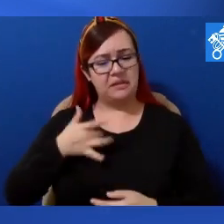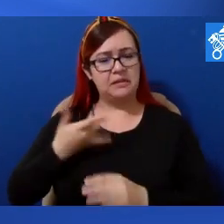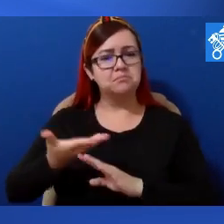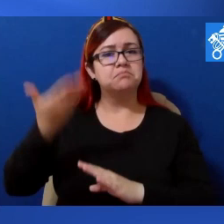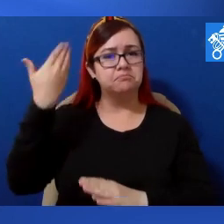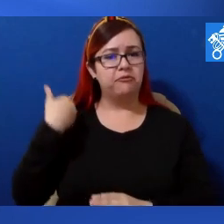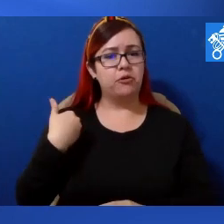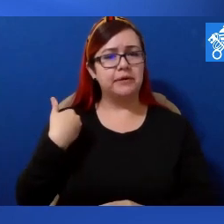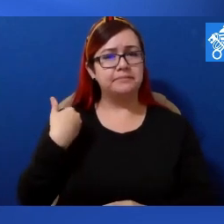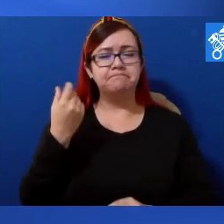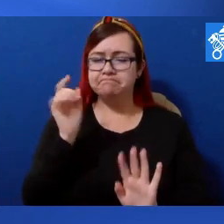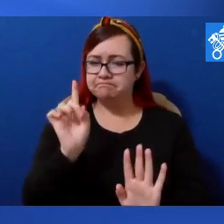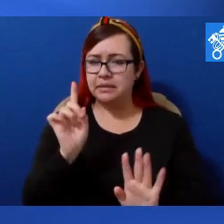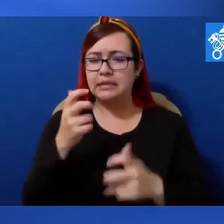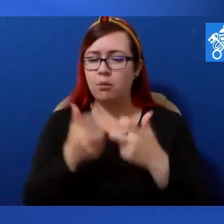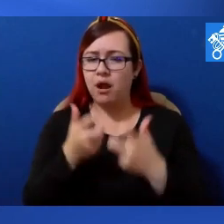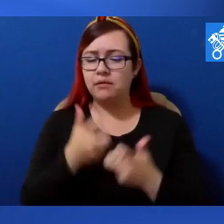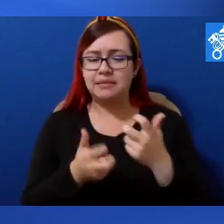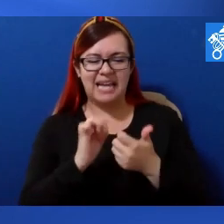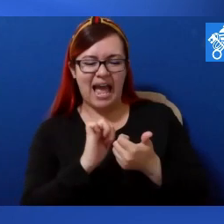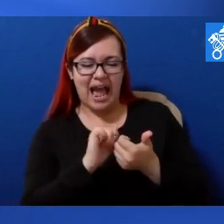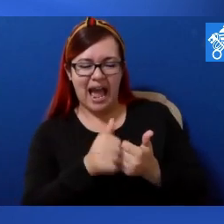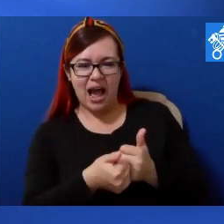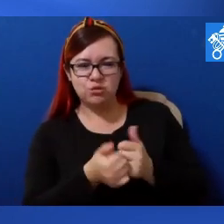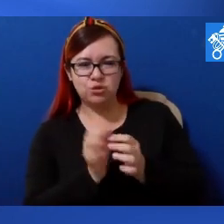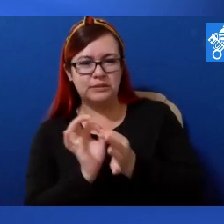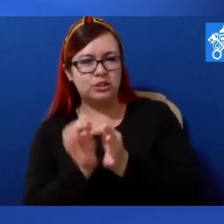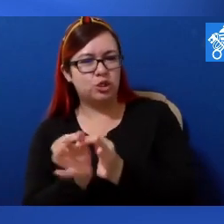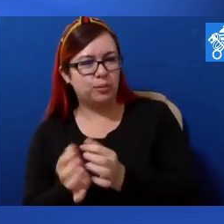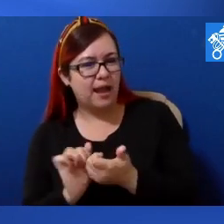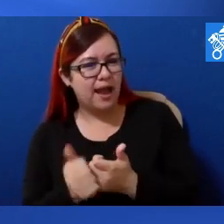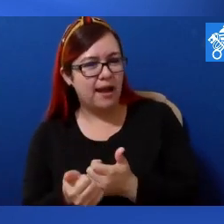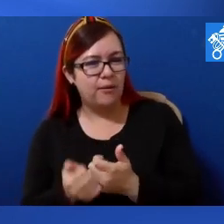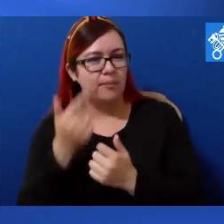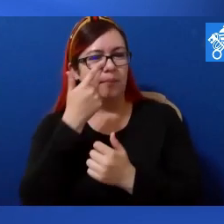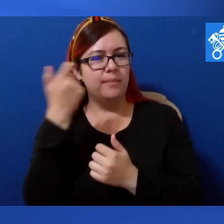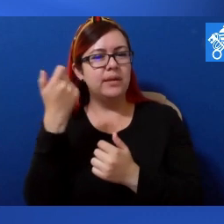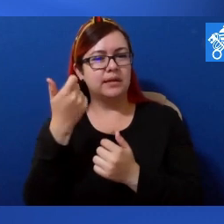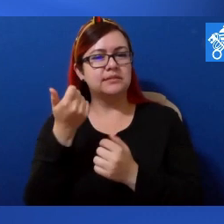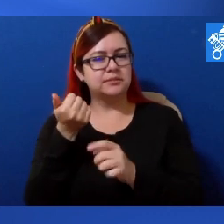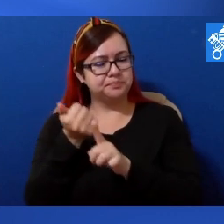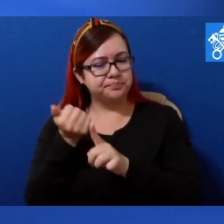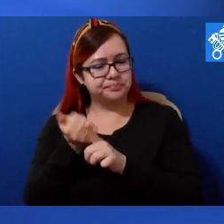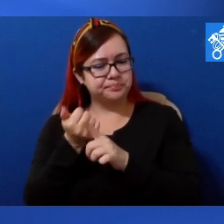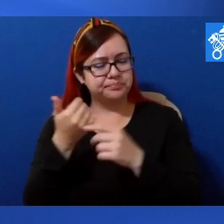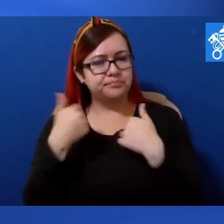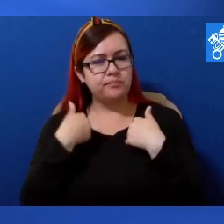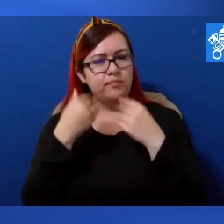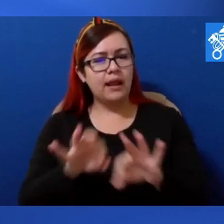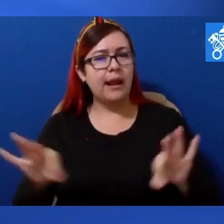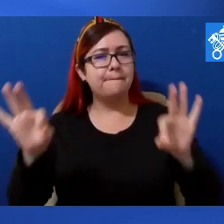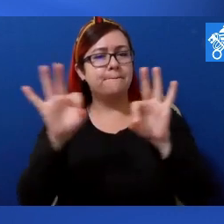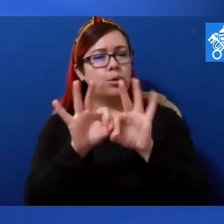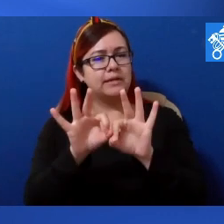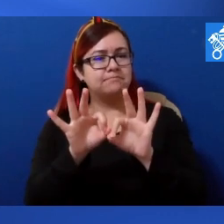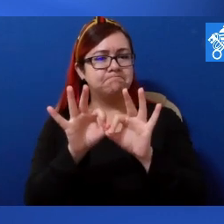experienced desolation in some way. The problem is how to interpret it, because each